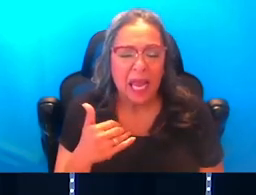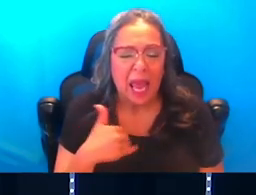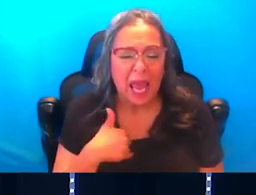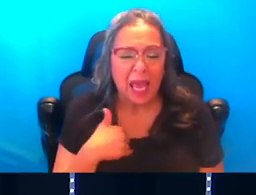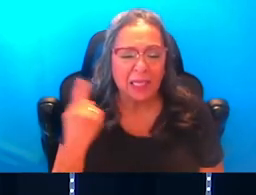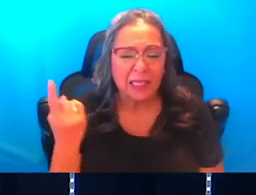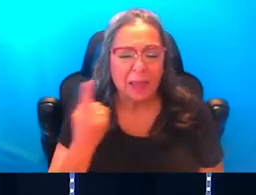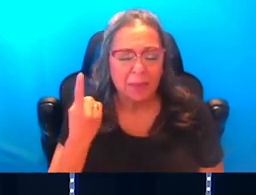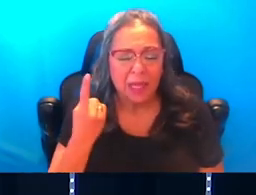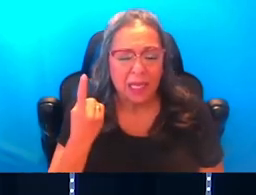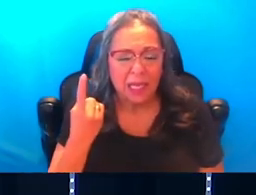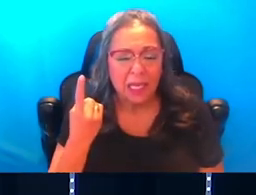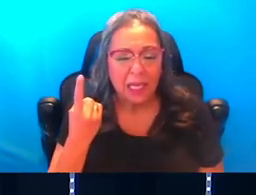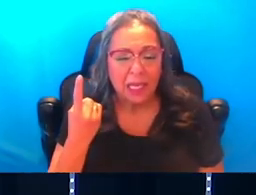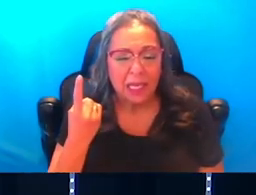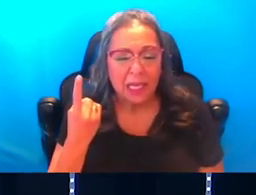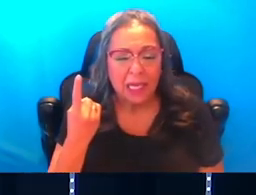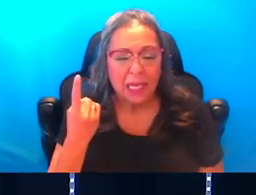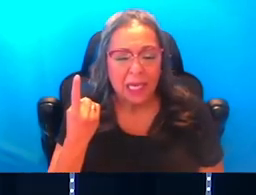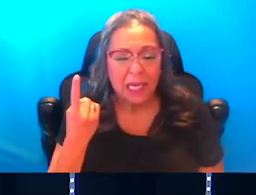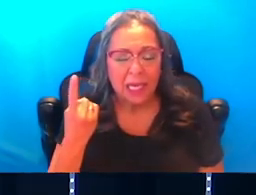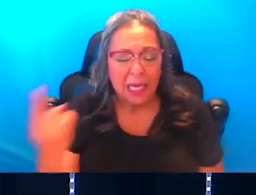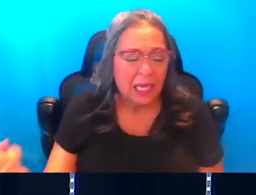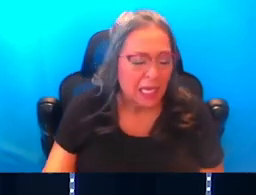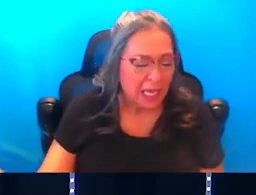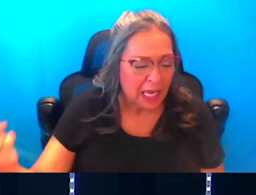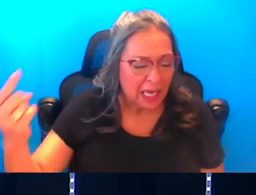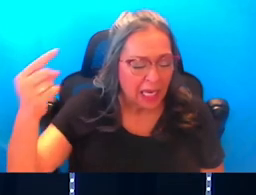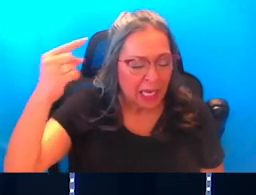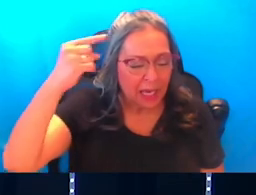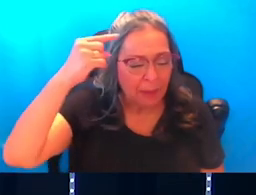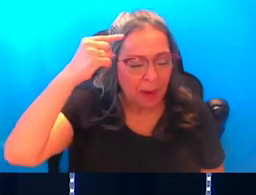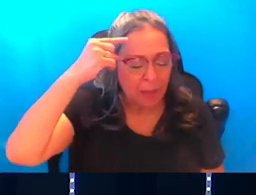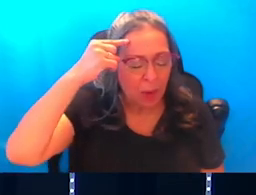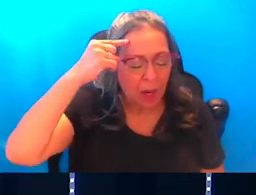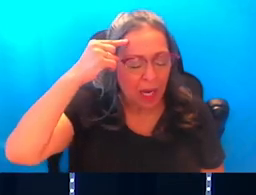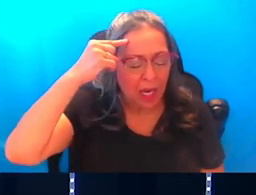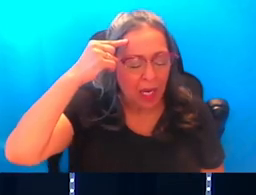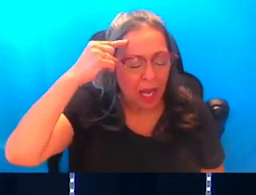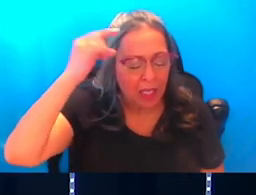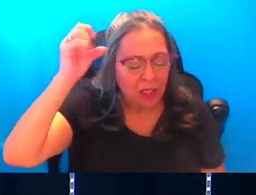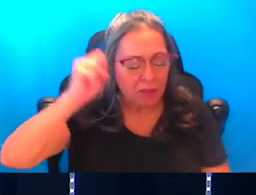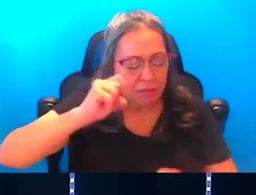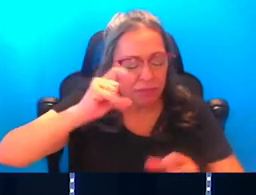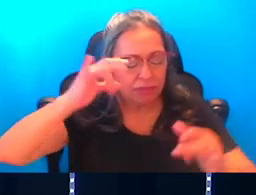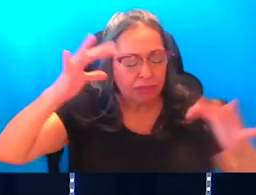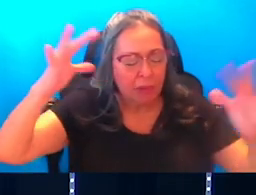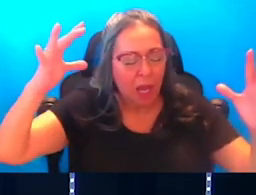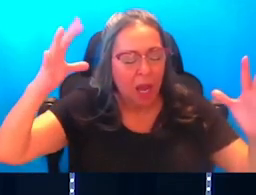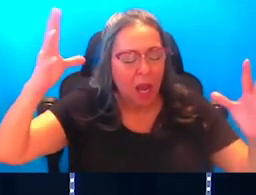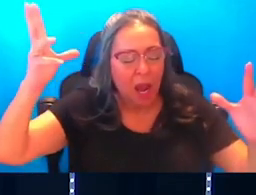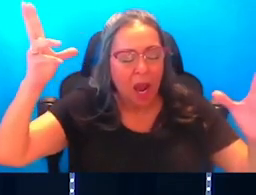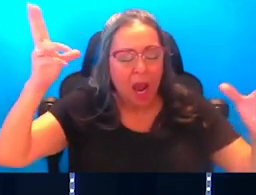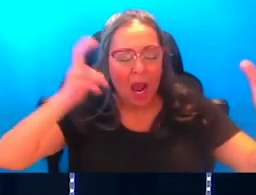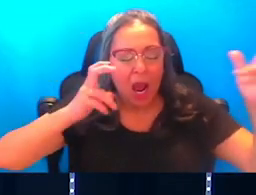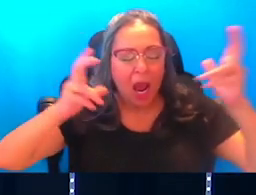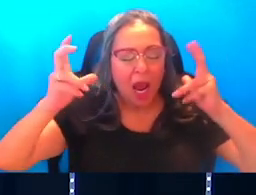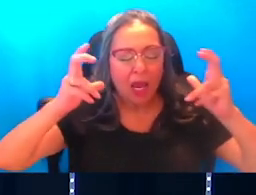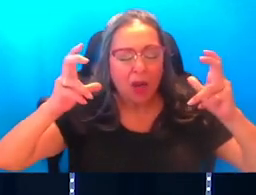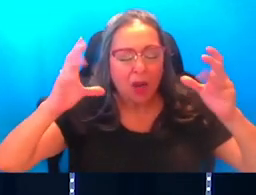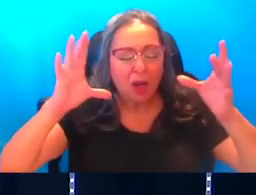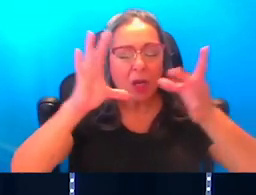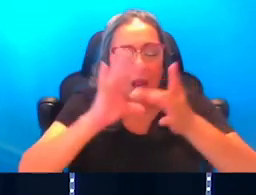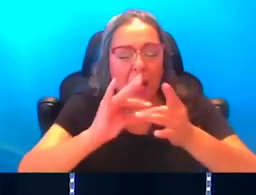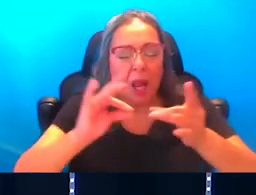and plugged it into the amplifier of my brain, and I just started to hear someone else talking. And I wasn't forming the thoughts